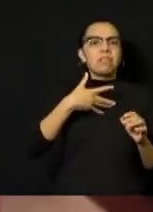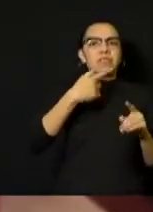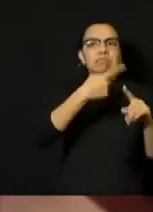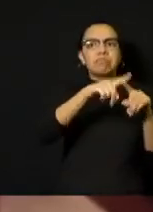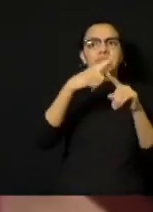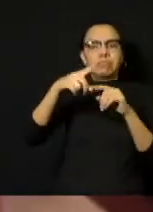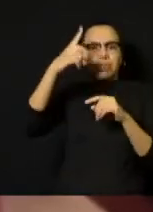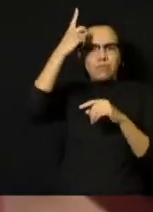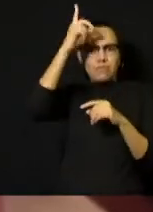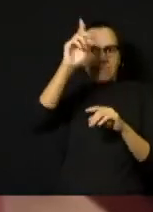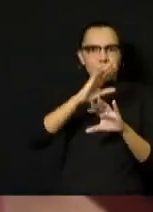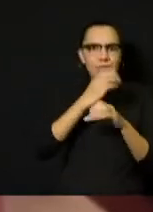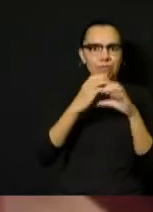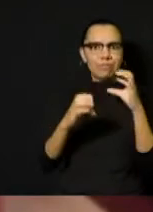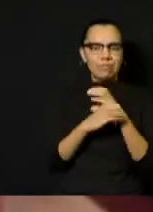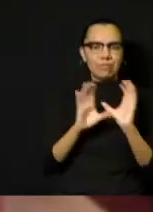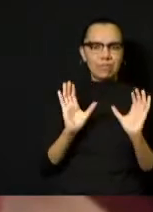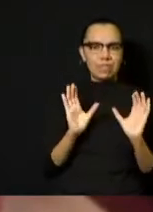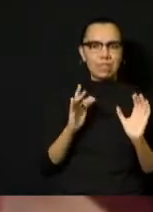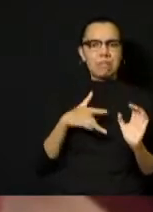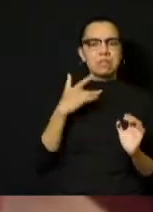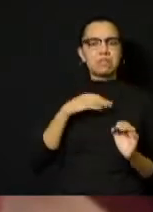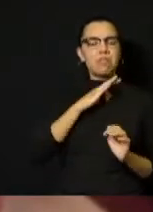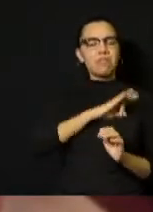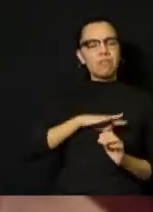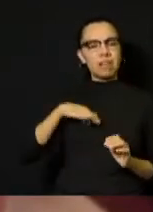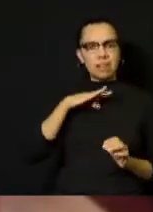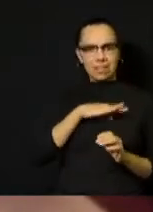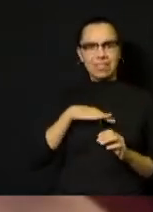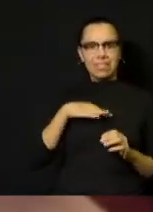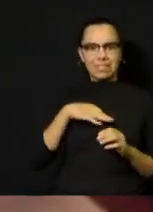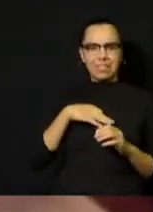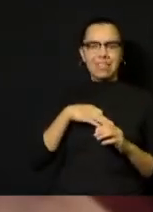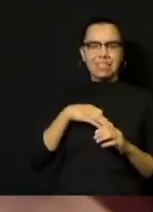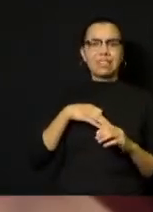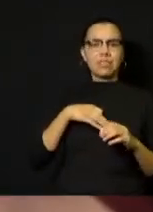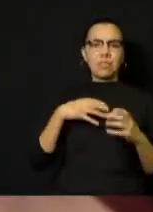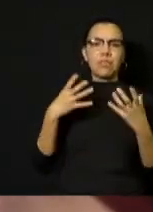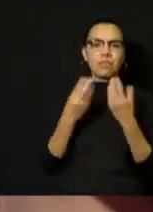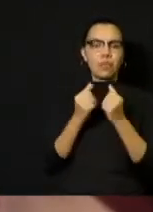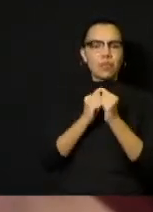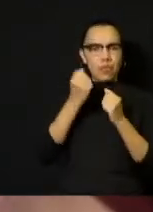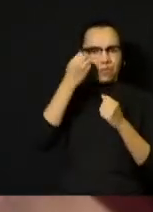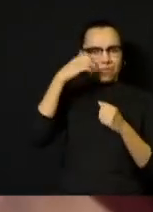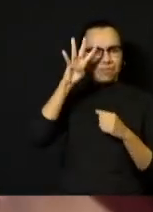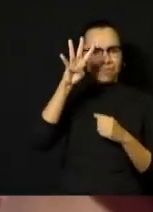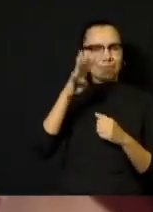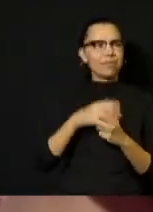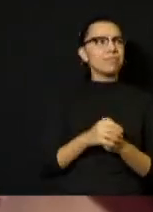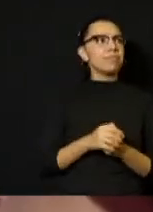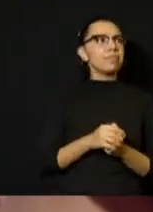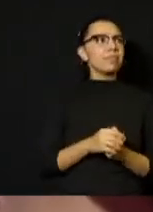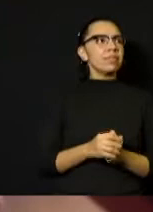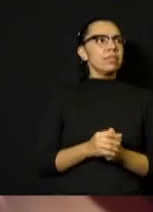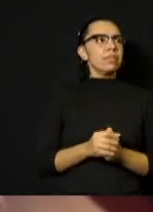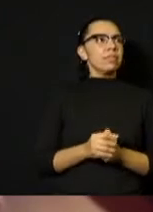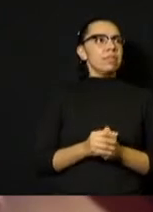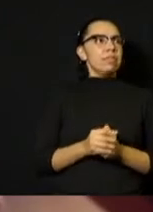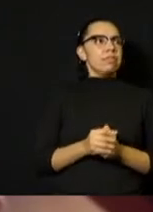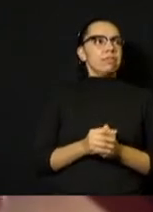because of Jorge, I have this. This is my testimonial. I'm very happy for being part of Omni Life and